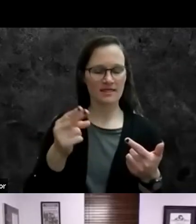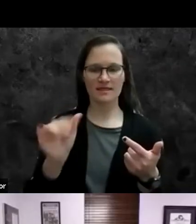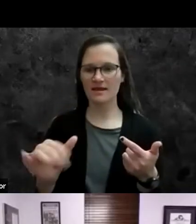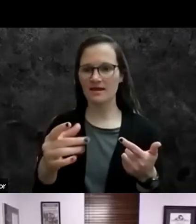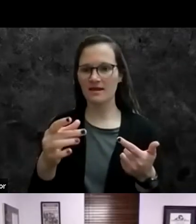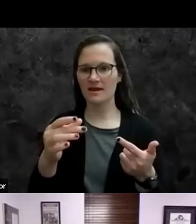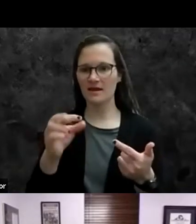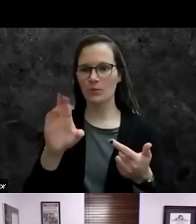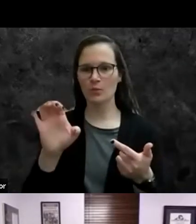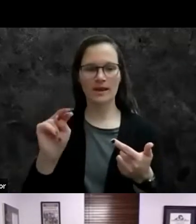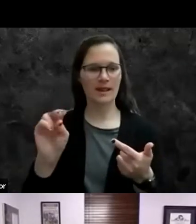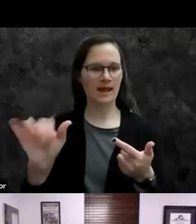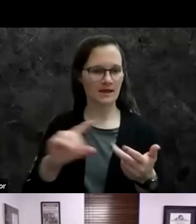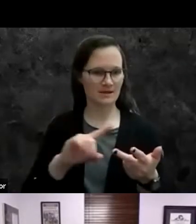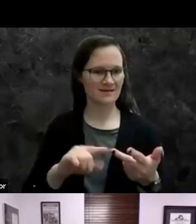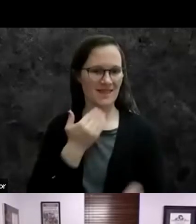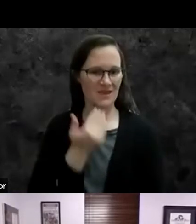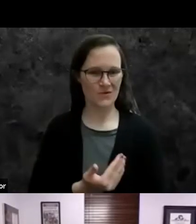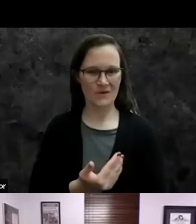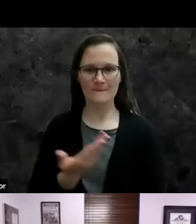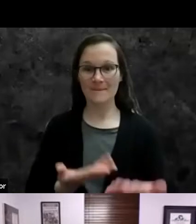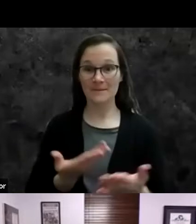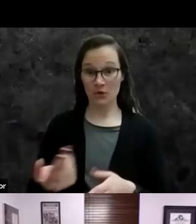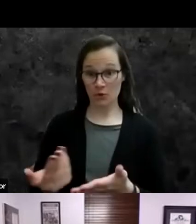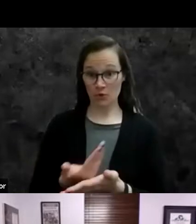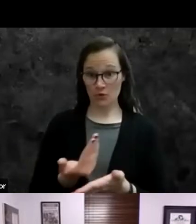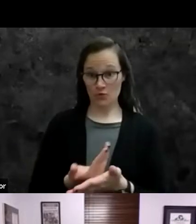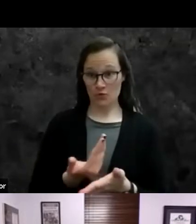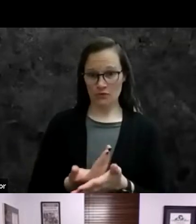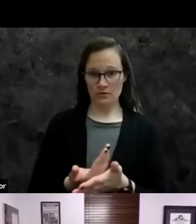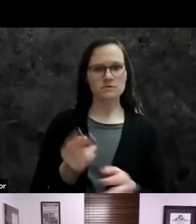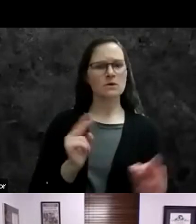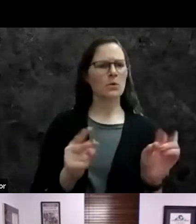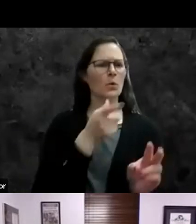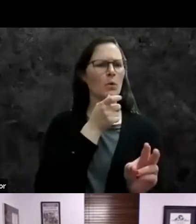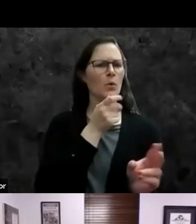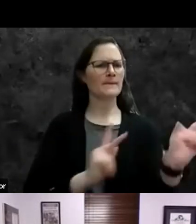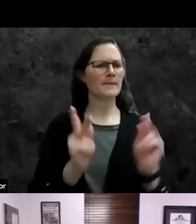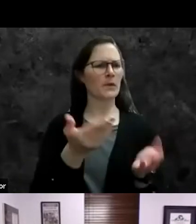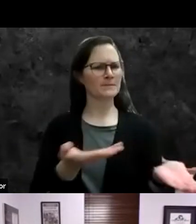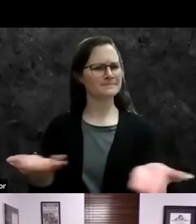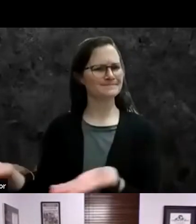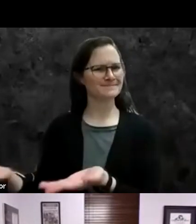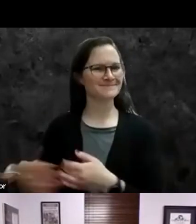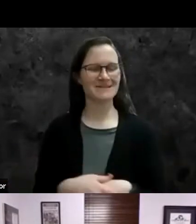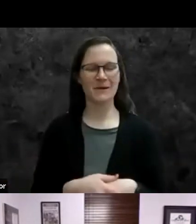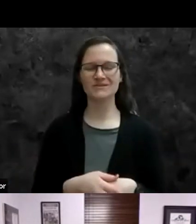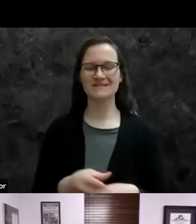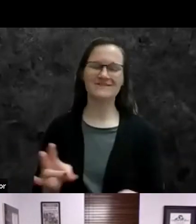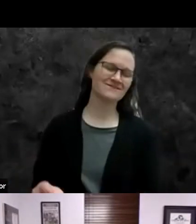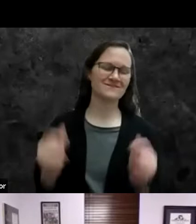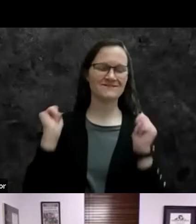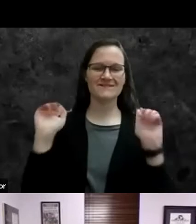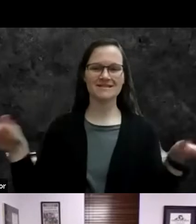you. Some of you may be new to coming to these, so you don't know who we all are. So let me do a quick introduction. So